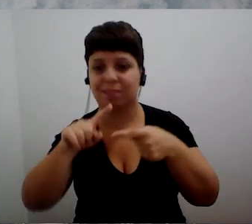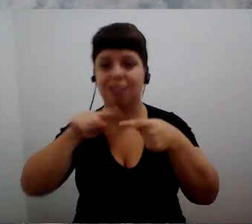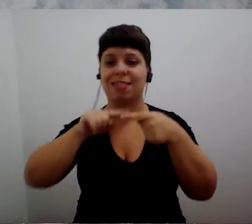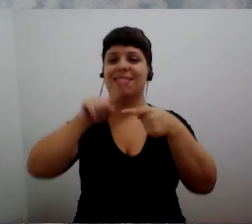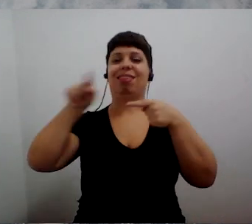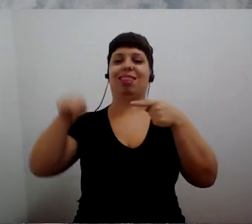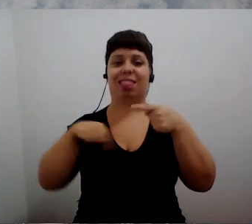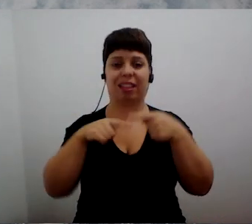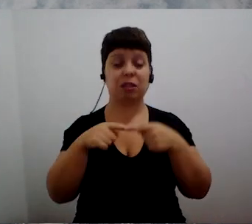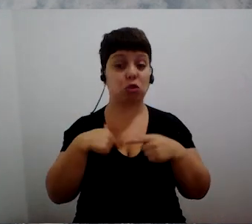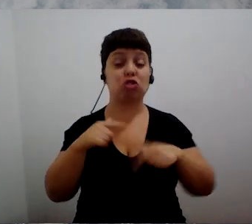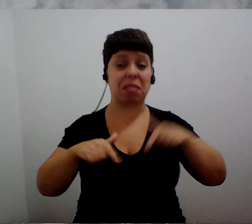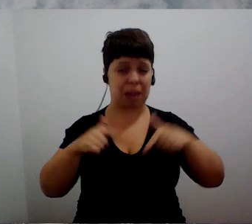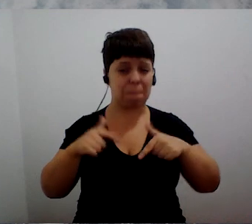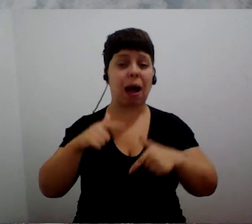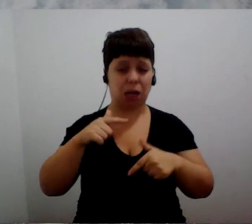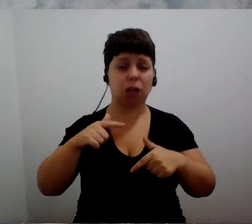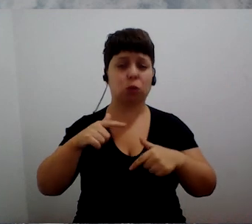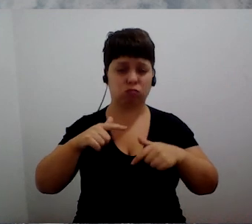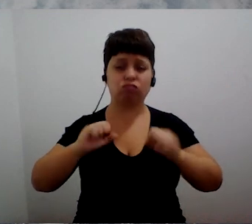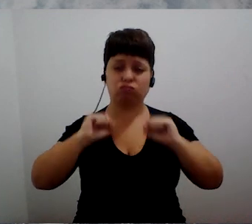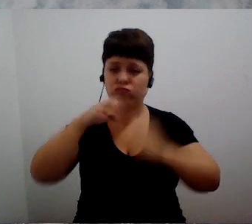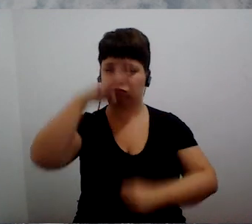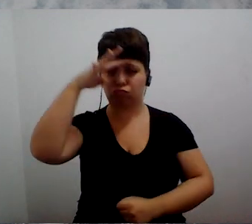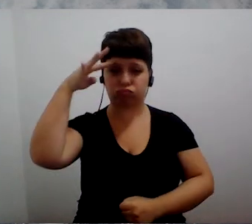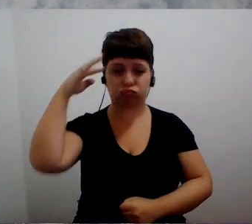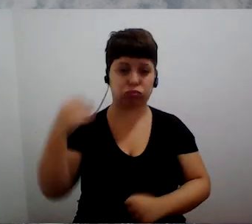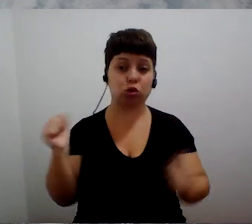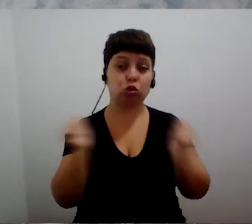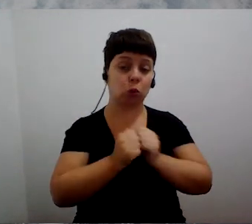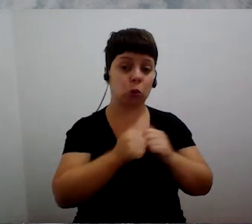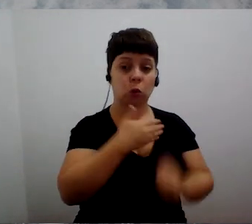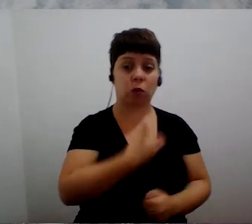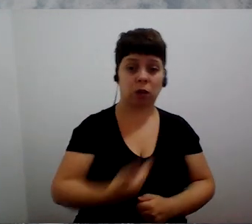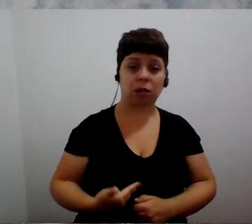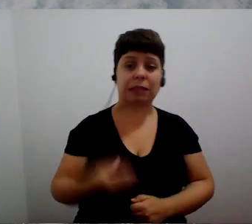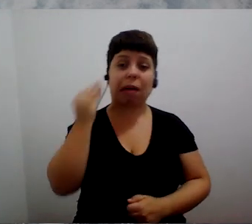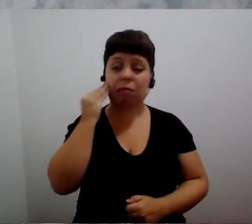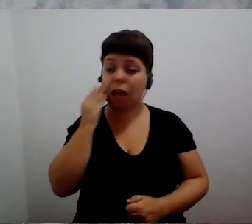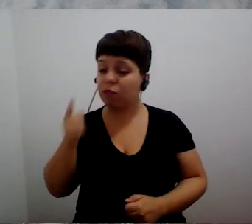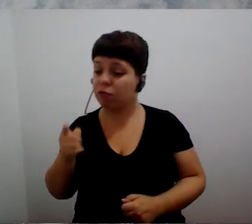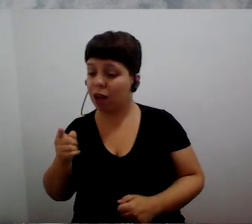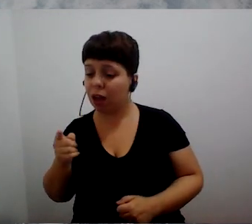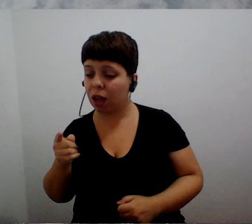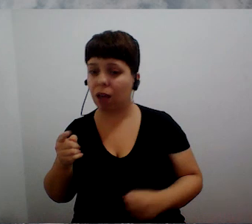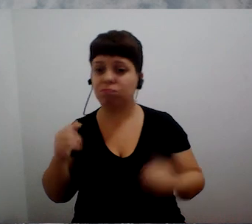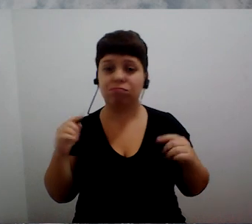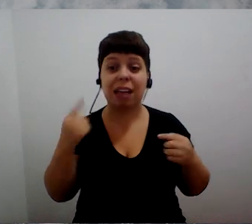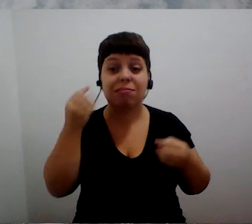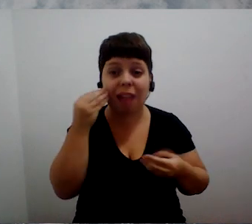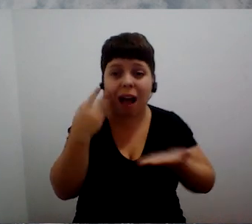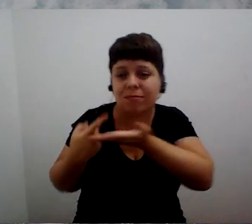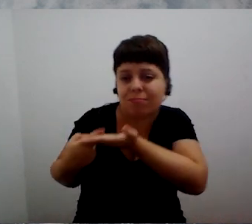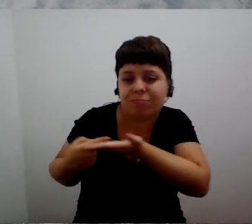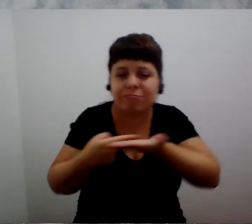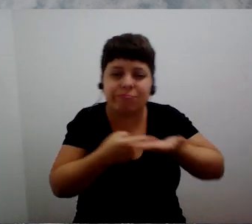ocean. I think that we are working hard with the government to try to understand